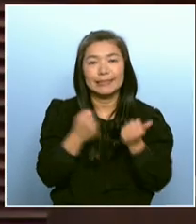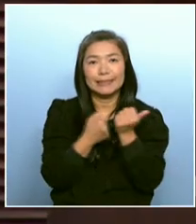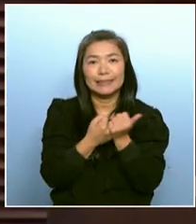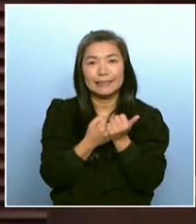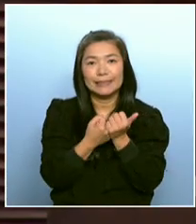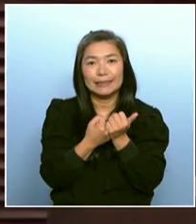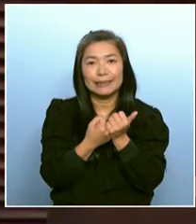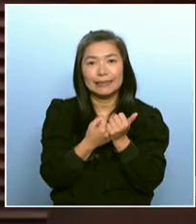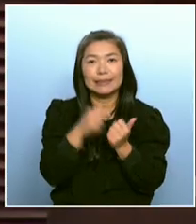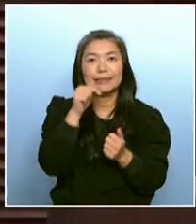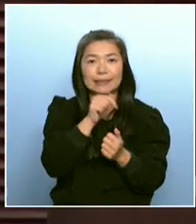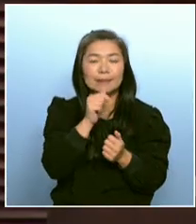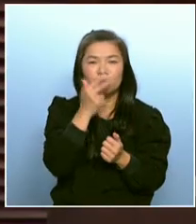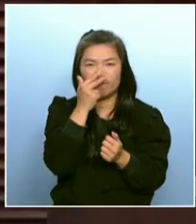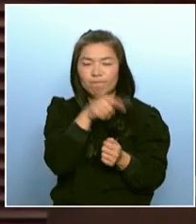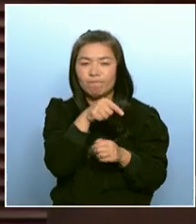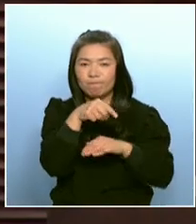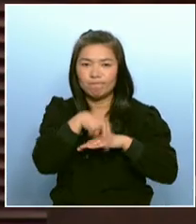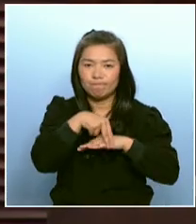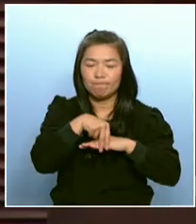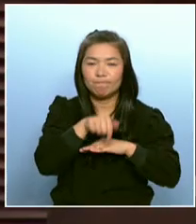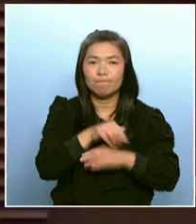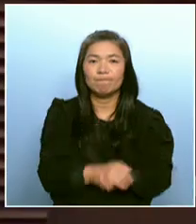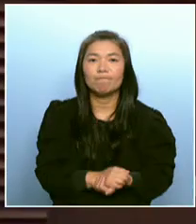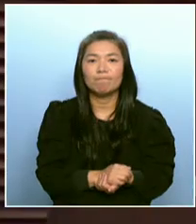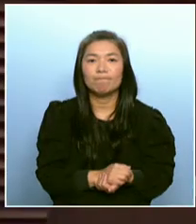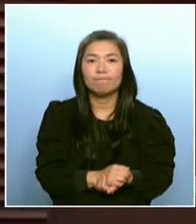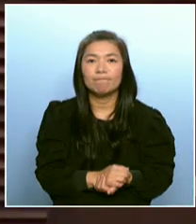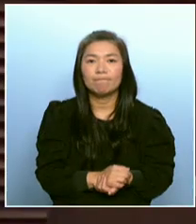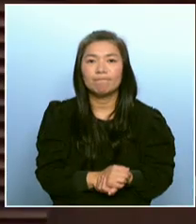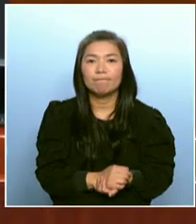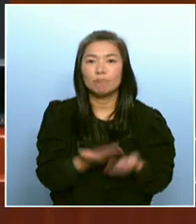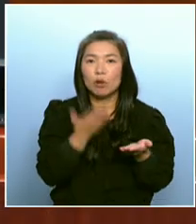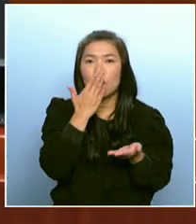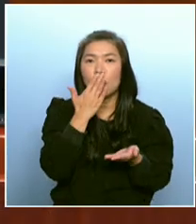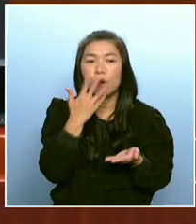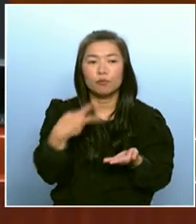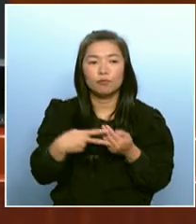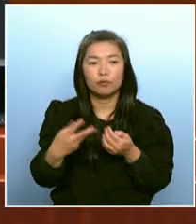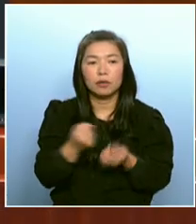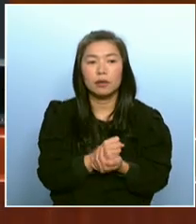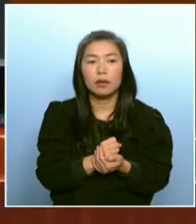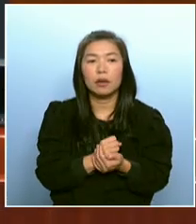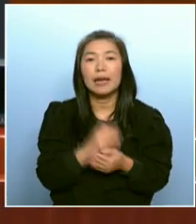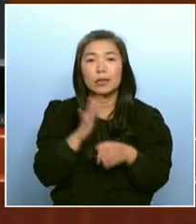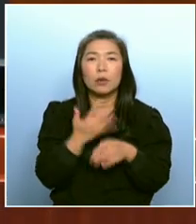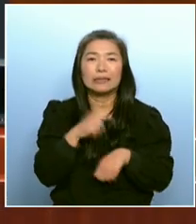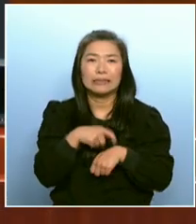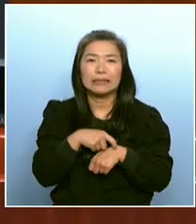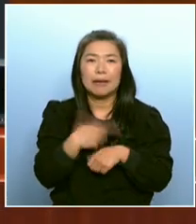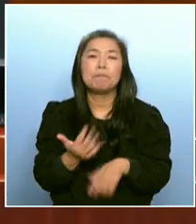is a cap on the percentage. I ask for members' comments on the proposal. Thank